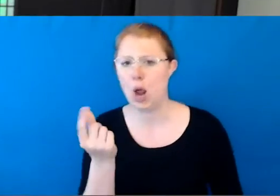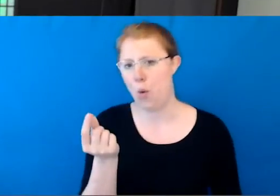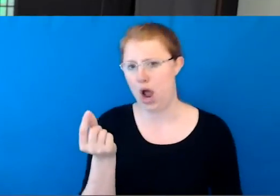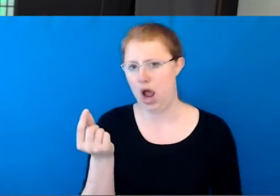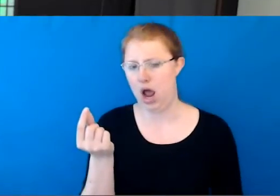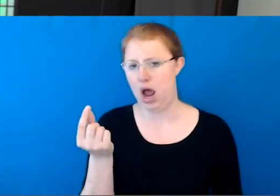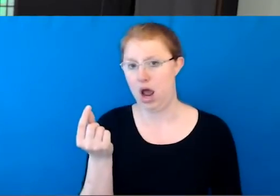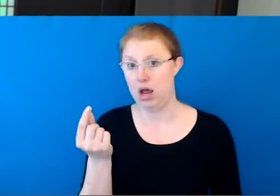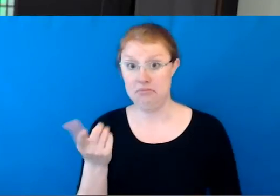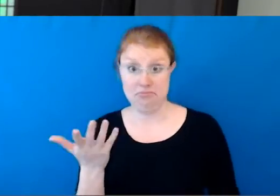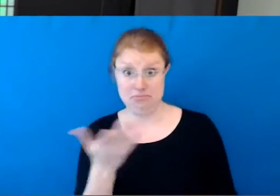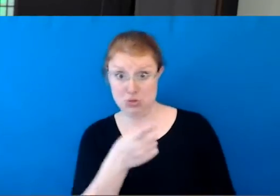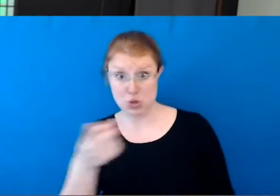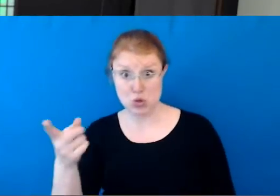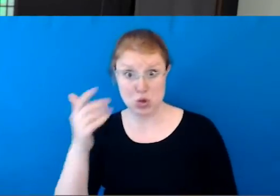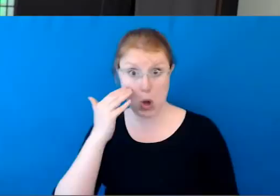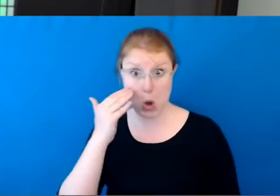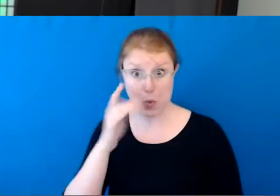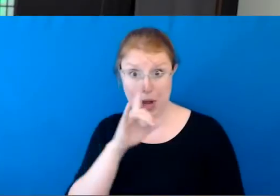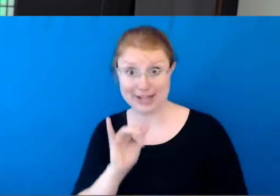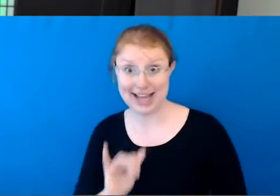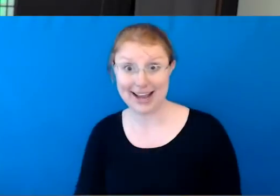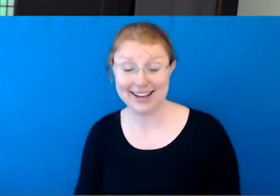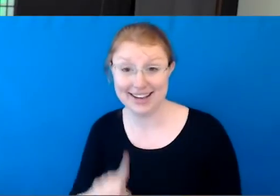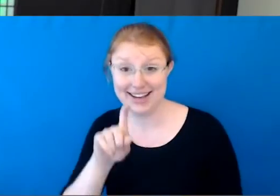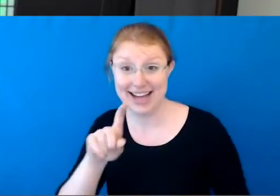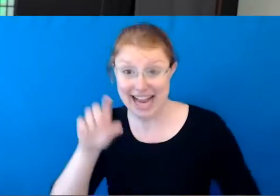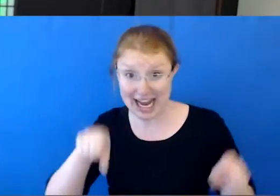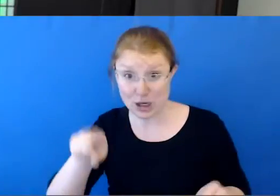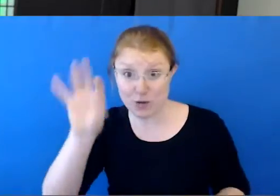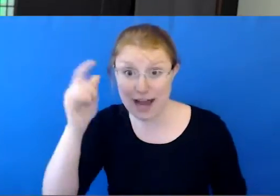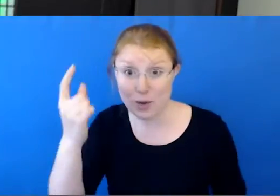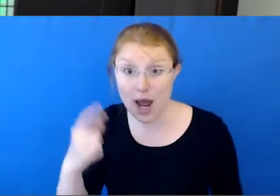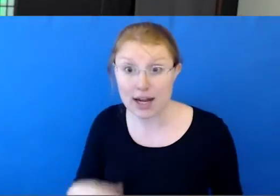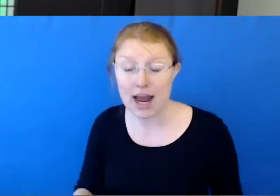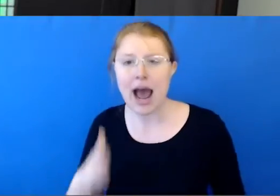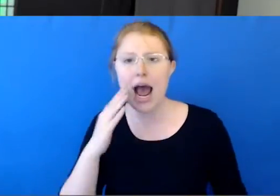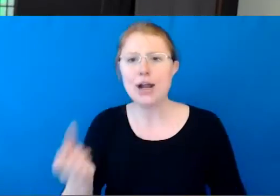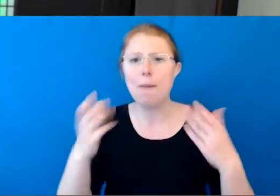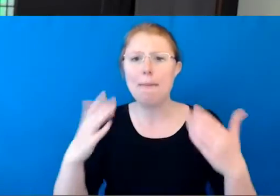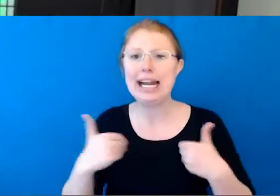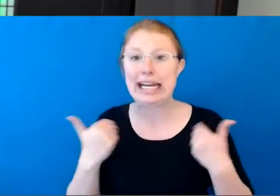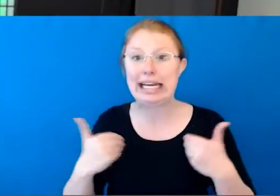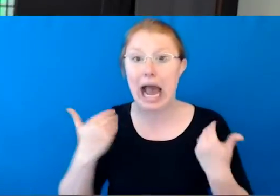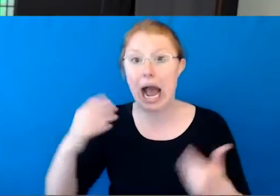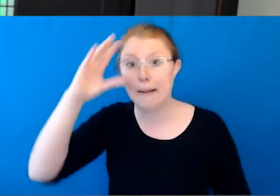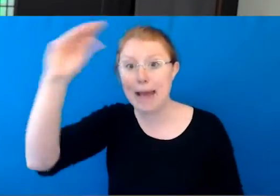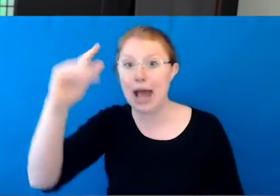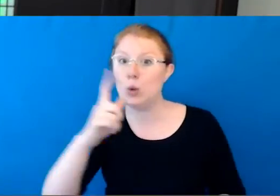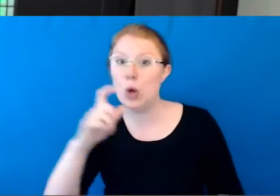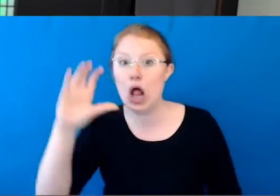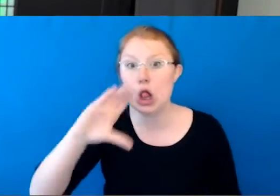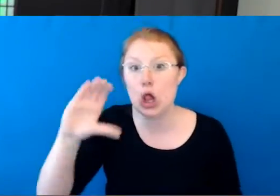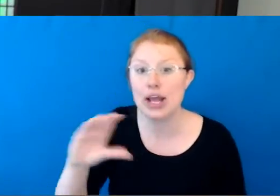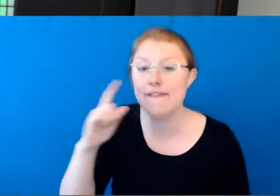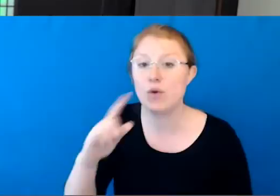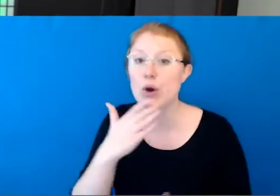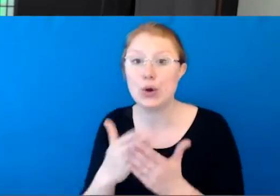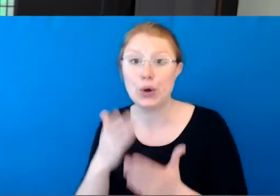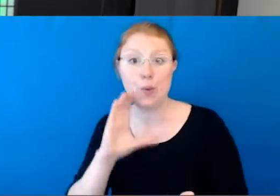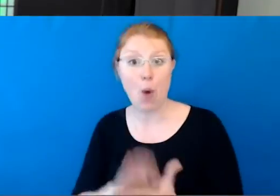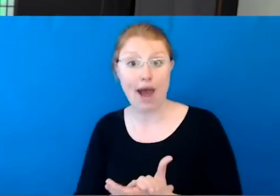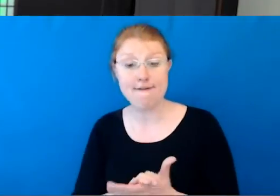wife? I know many young men, maybe not so young men, who are looking for a good wife. Well, who can find a good